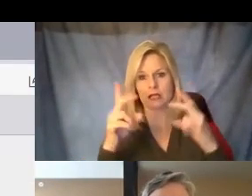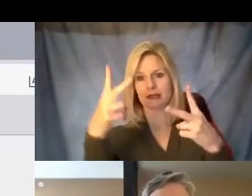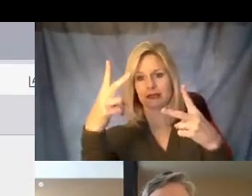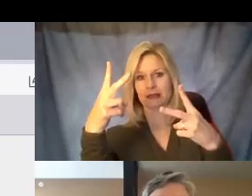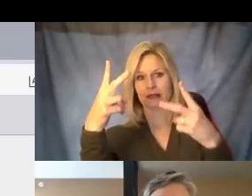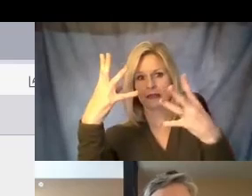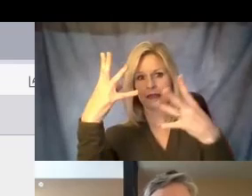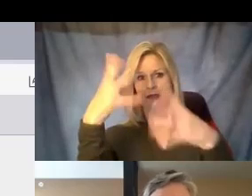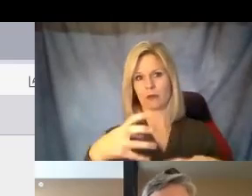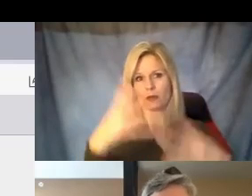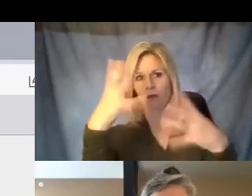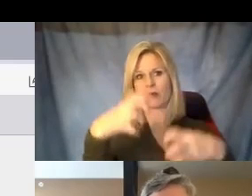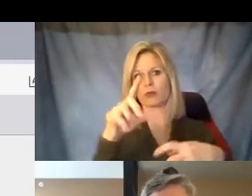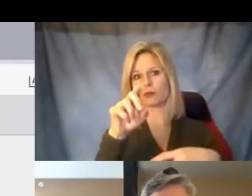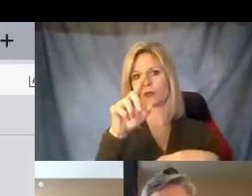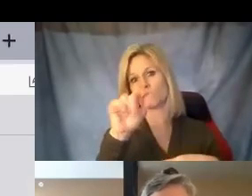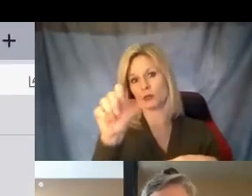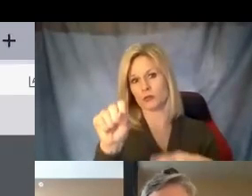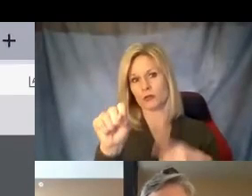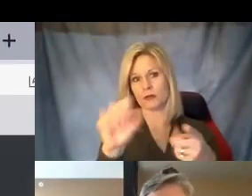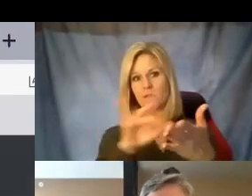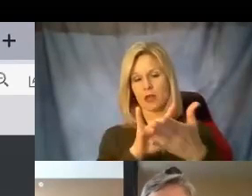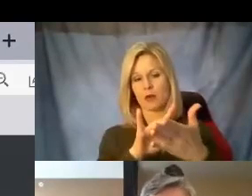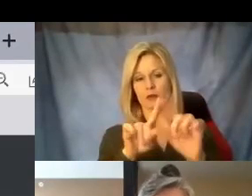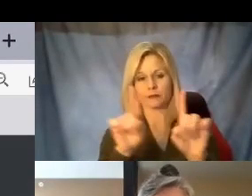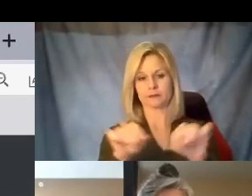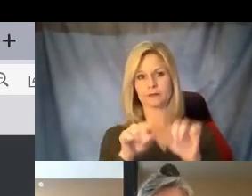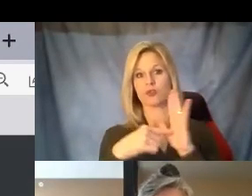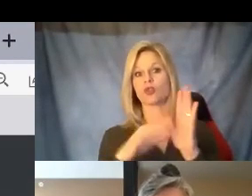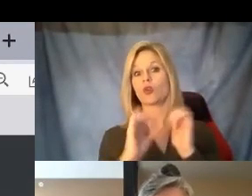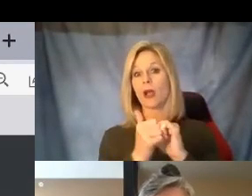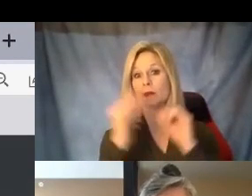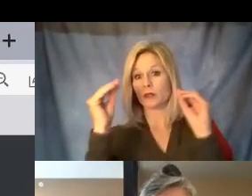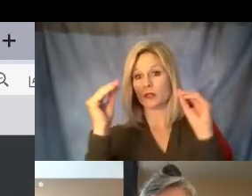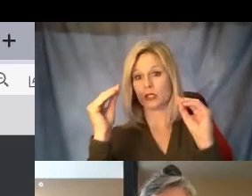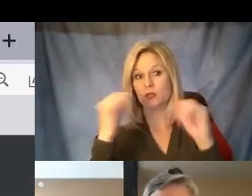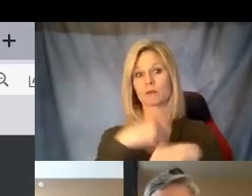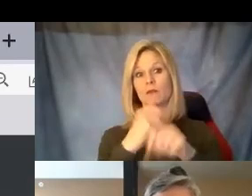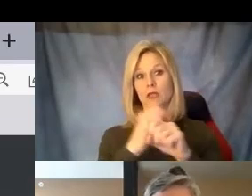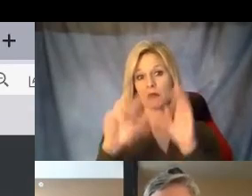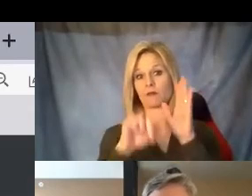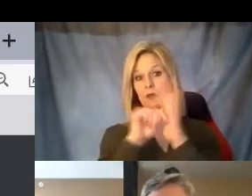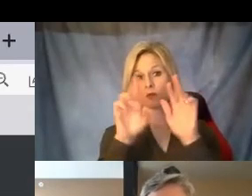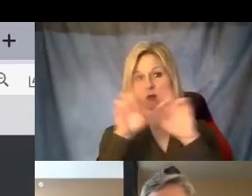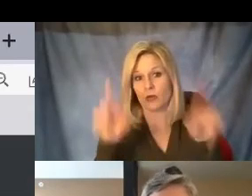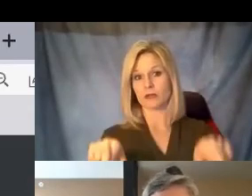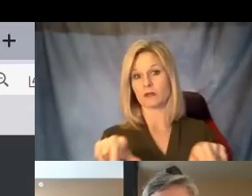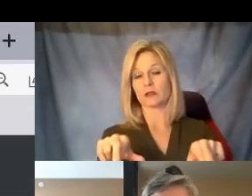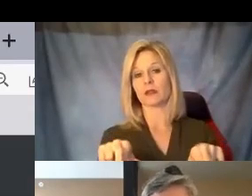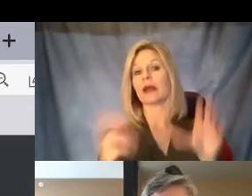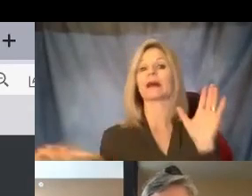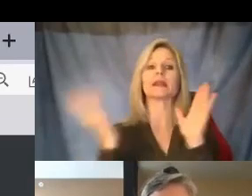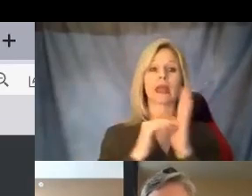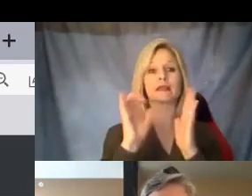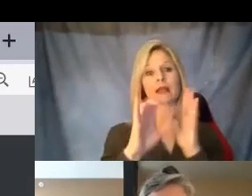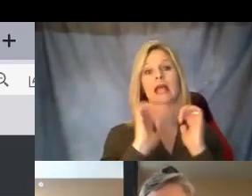that, click that middle one, it's going to show you how we teach making video resumes. And again, this is a how-to